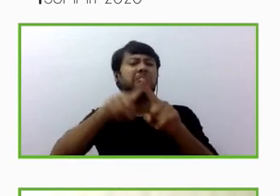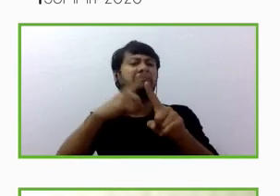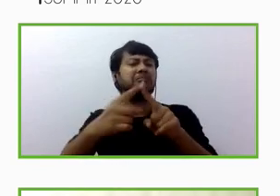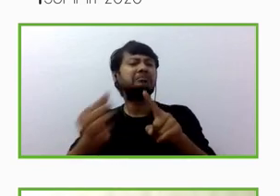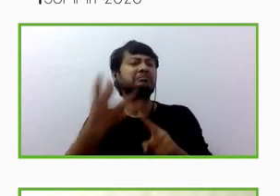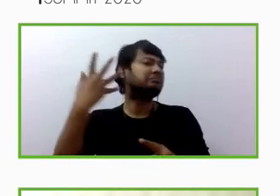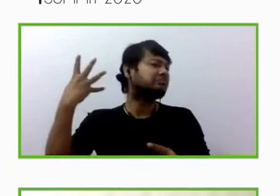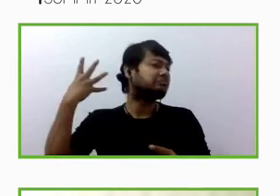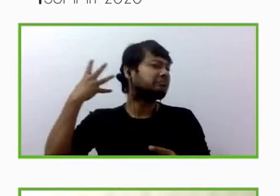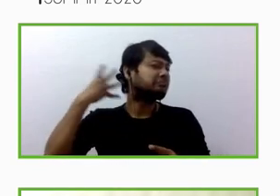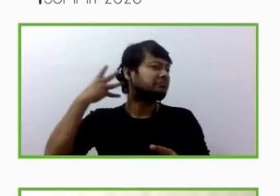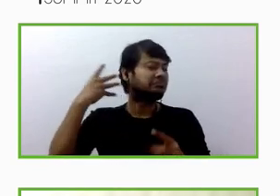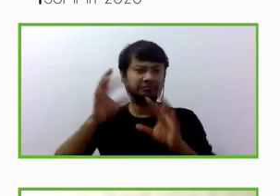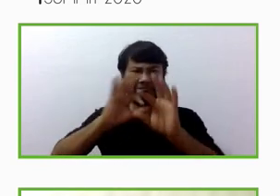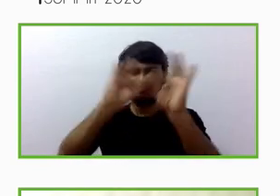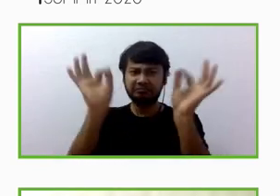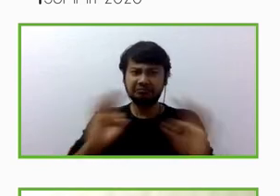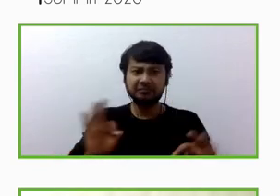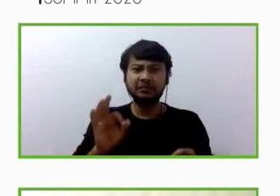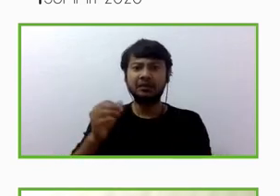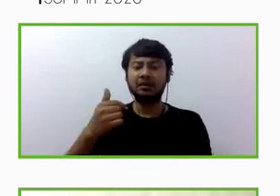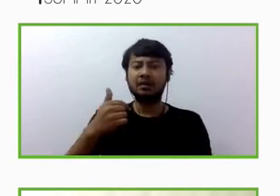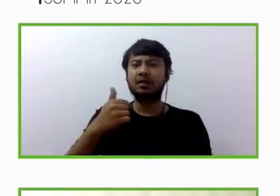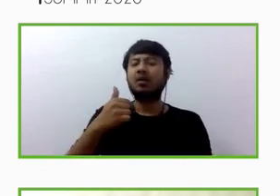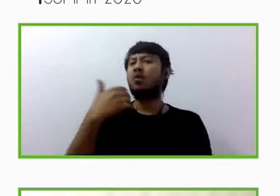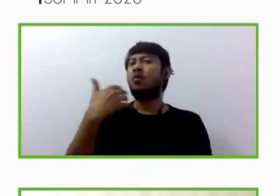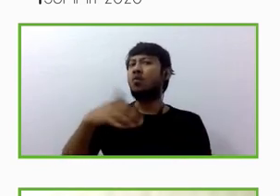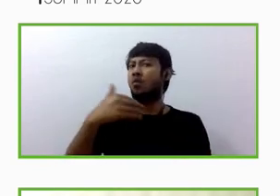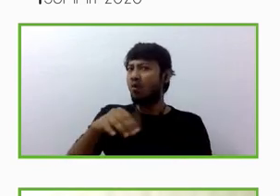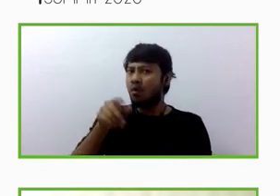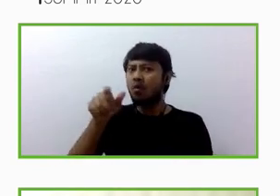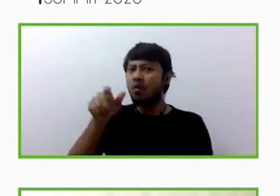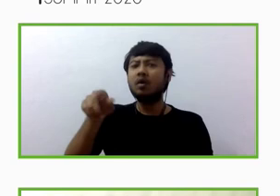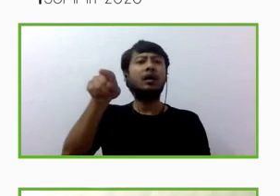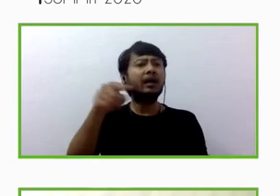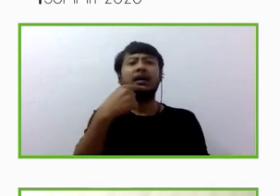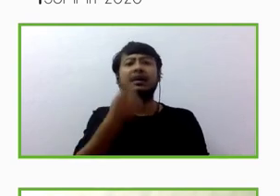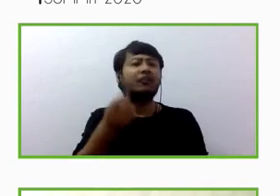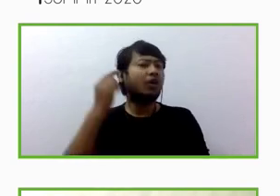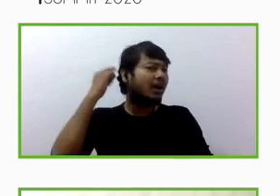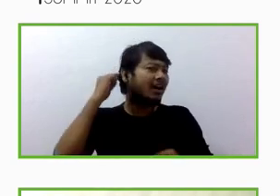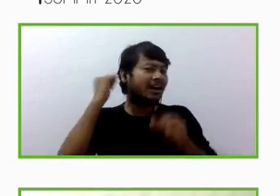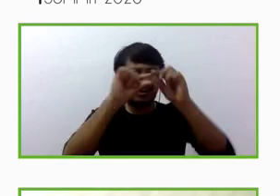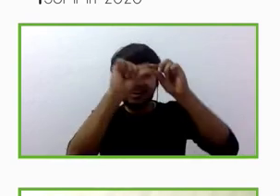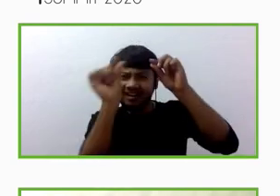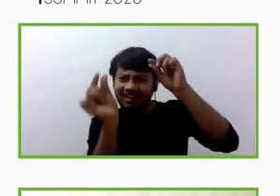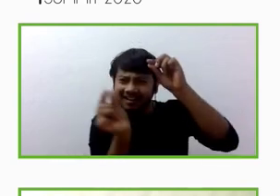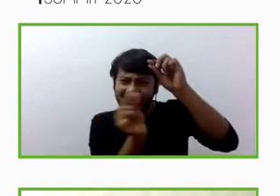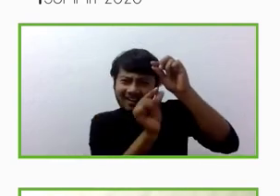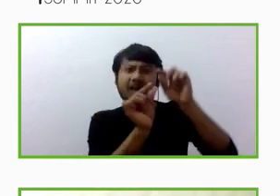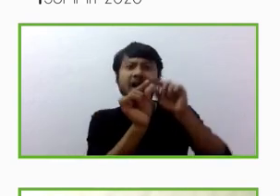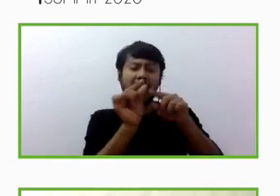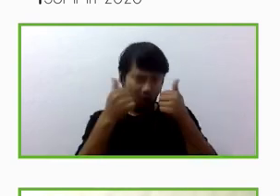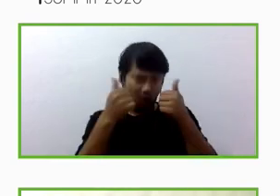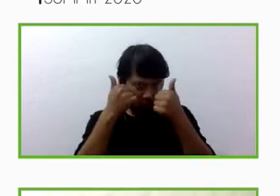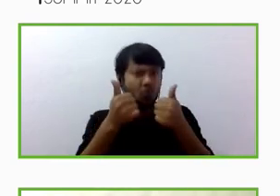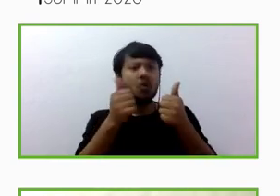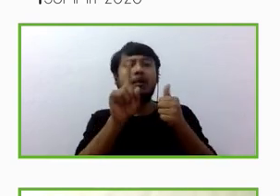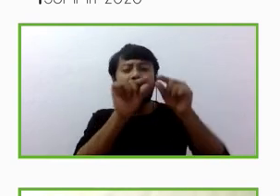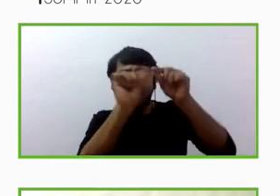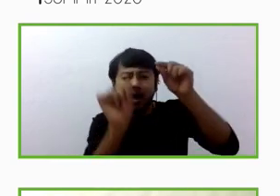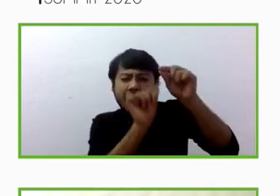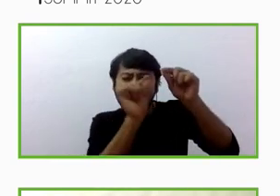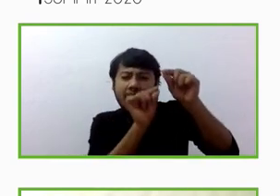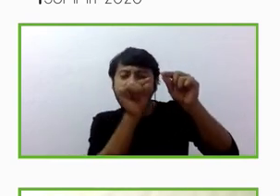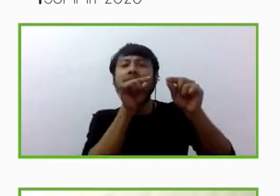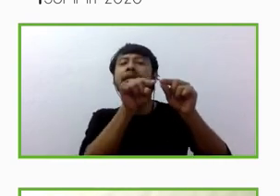yes, your auditory nerve is still okay. It's just that the little ciliary hairs aren't there. We could do an implant, which they